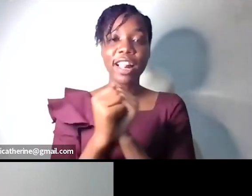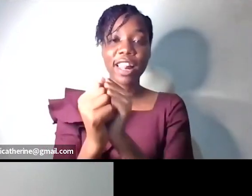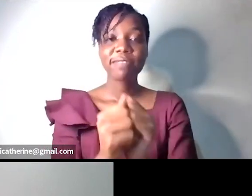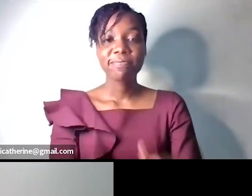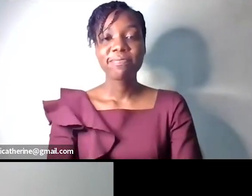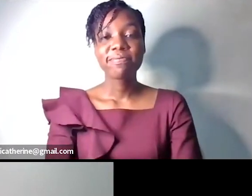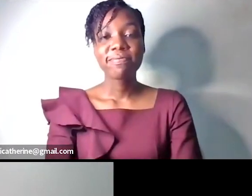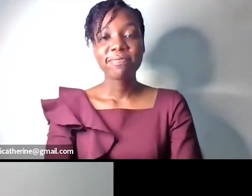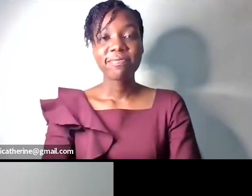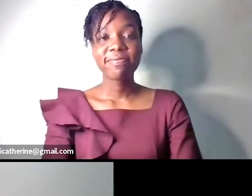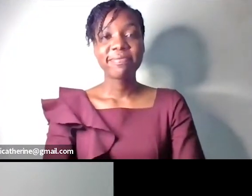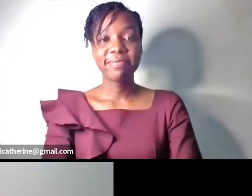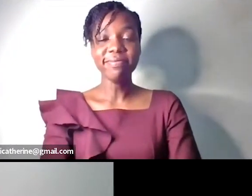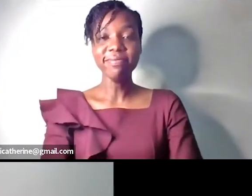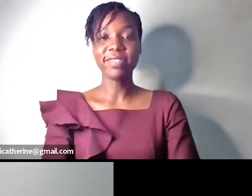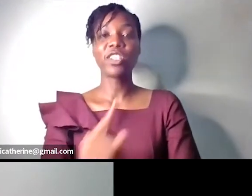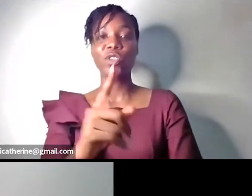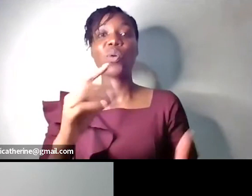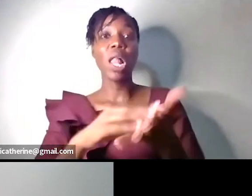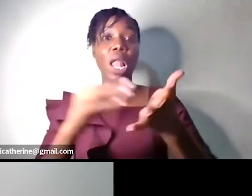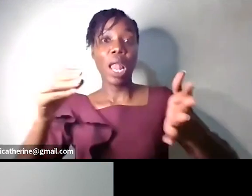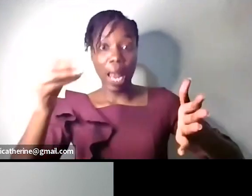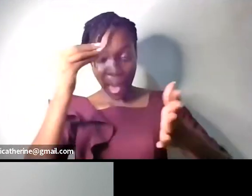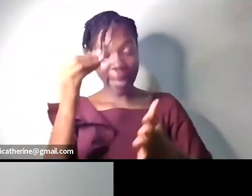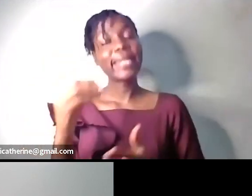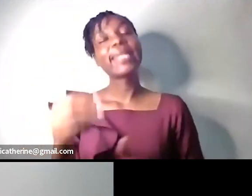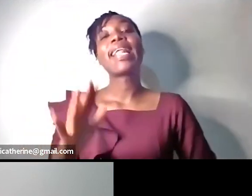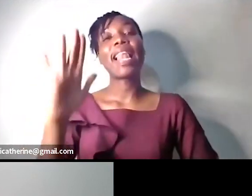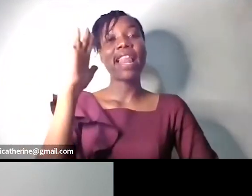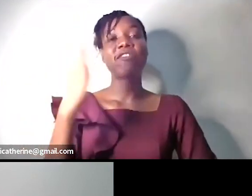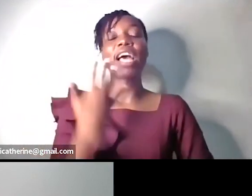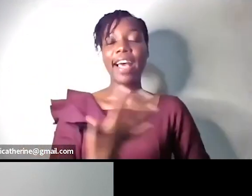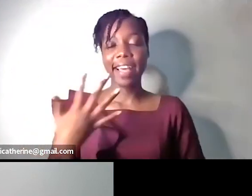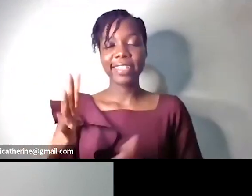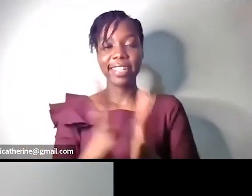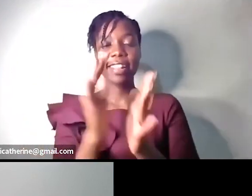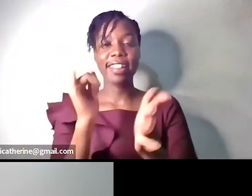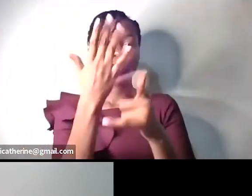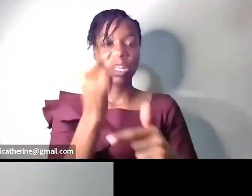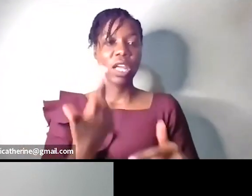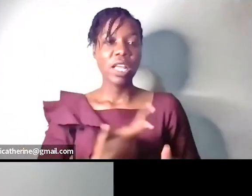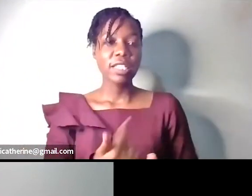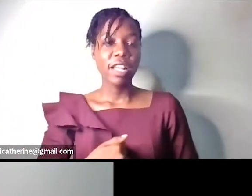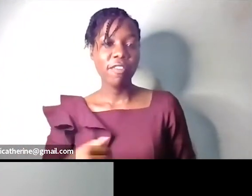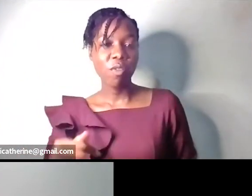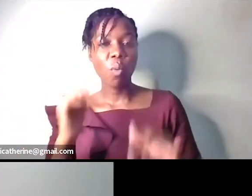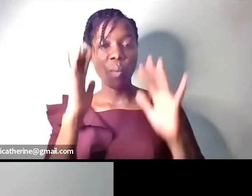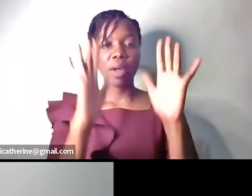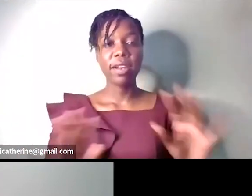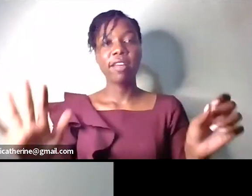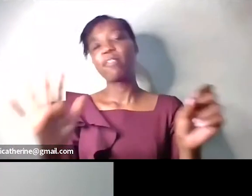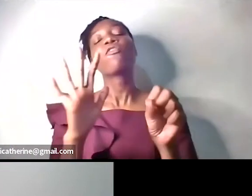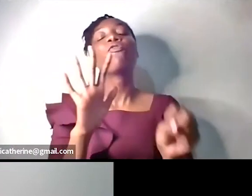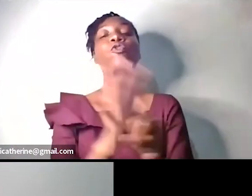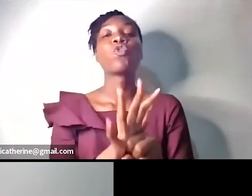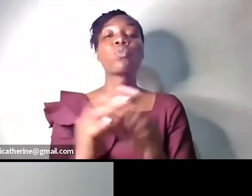just learn how to actually even lift our hands. And for that reason, we have a wonderful, wonderful lineup of speakers. And